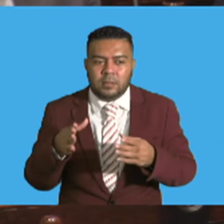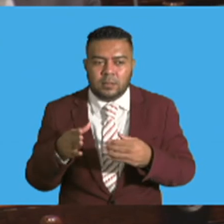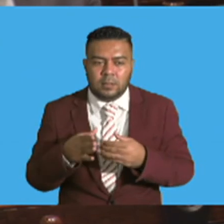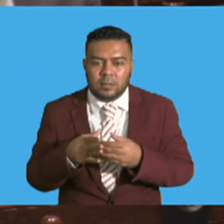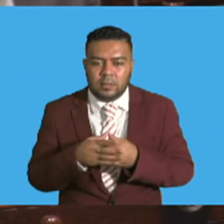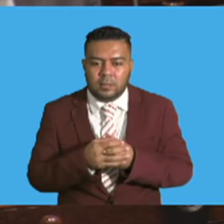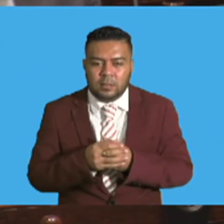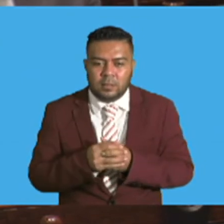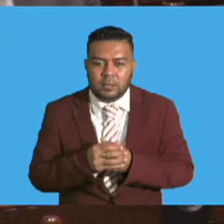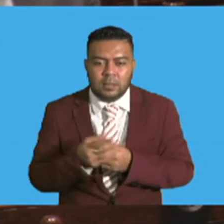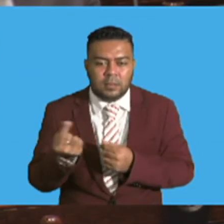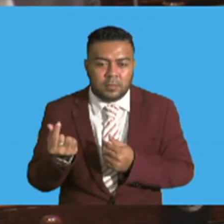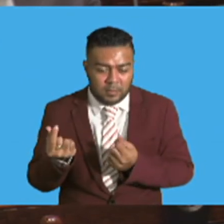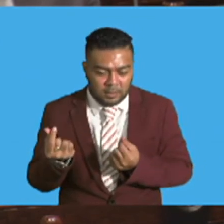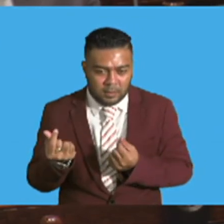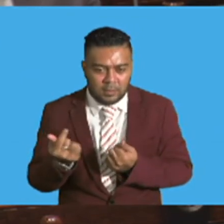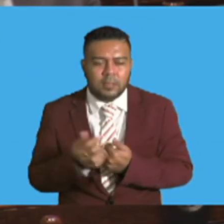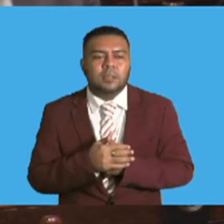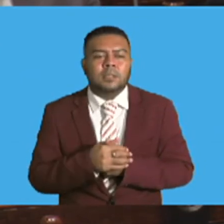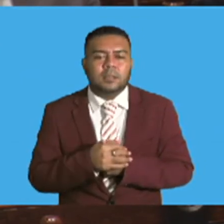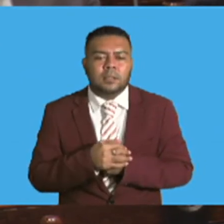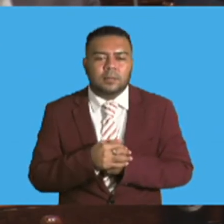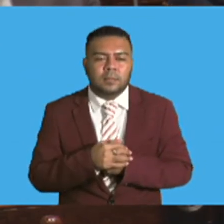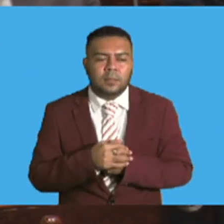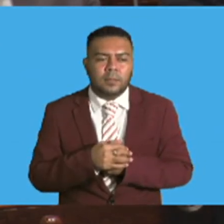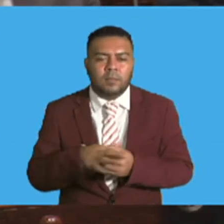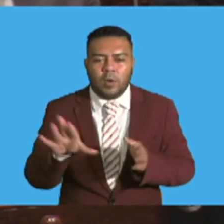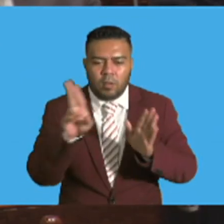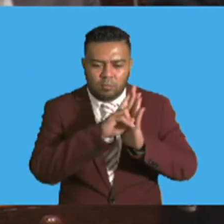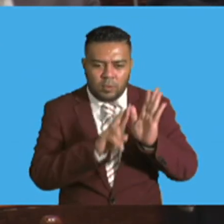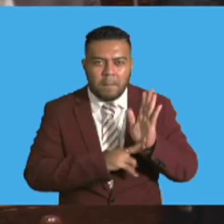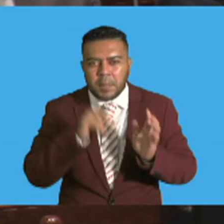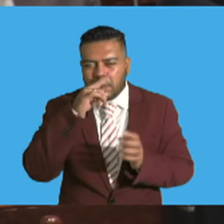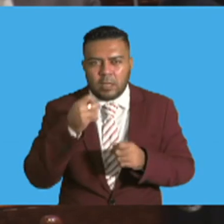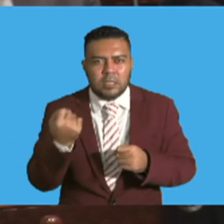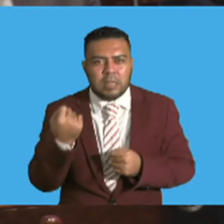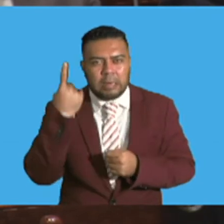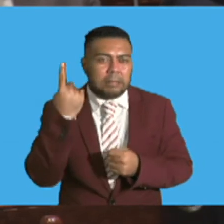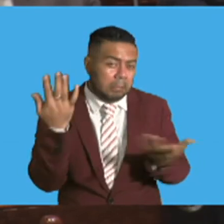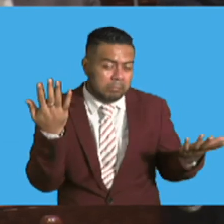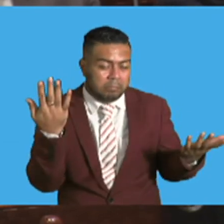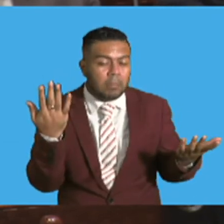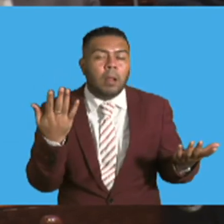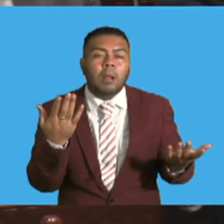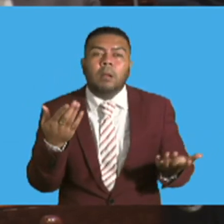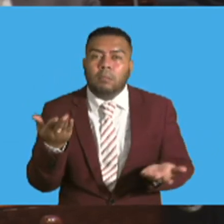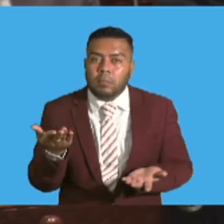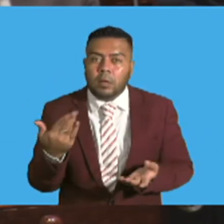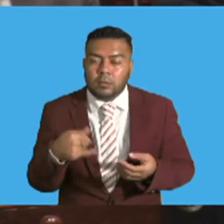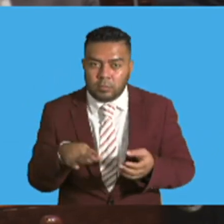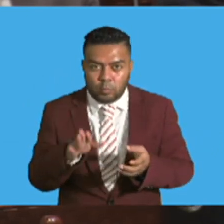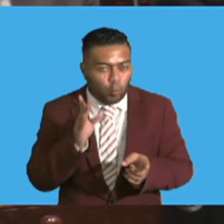removing subjectivity from the application of the rules and the policies. And this is one of the issues that we continuously highlighted